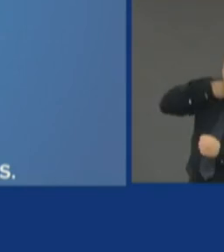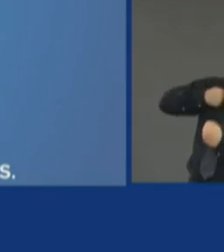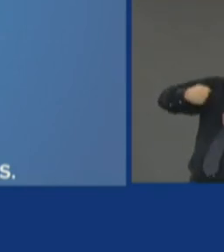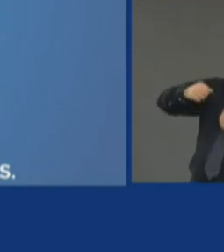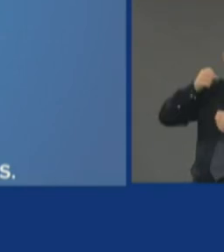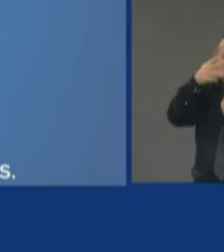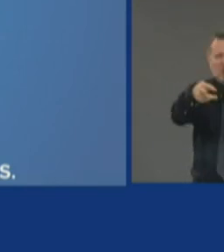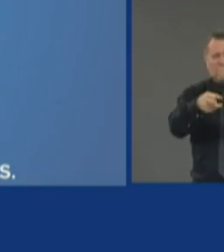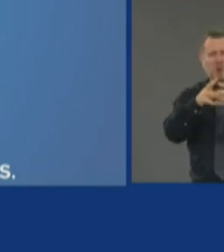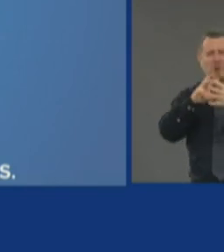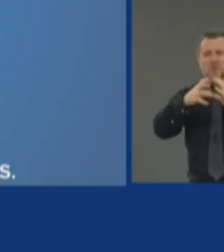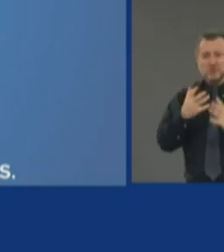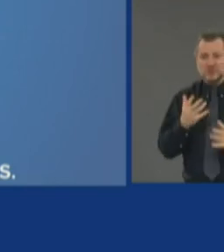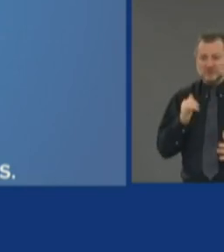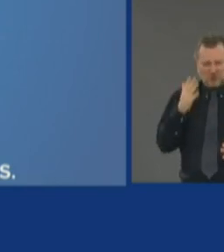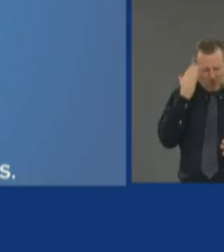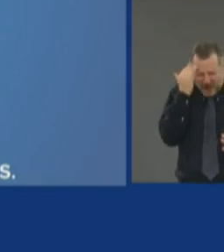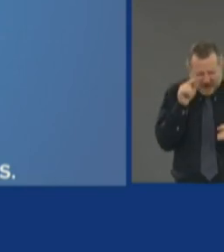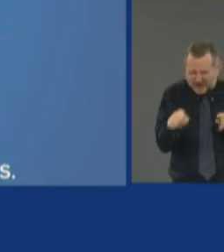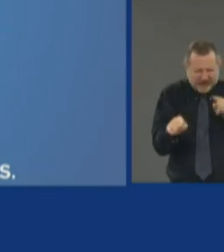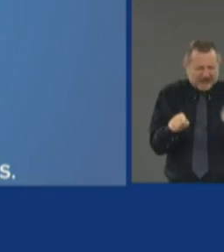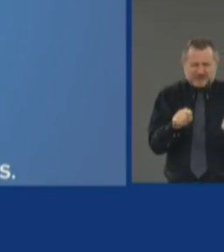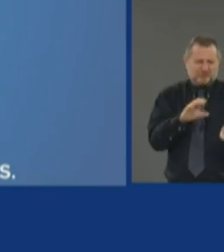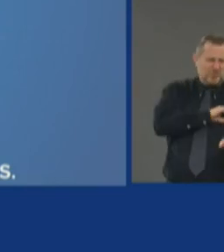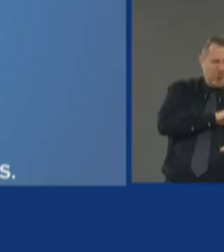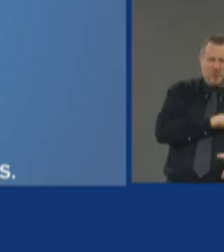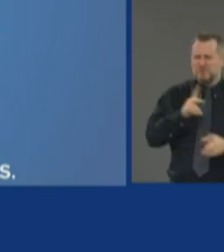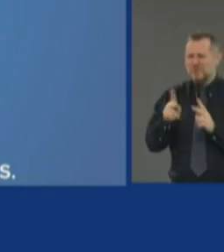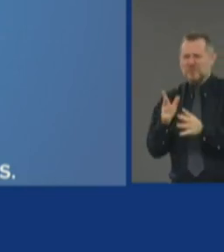we? And these are